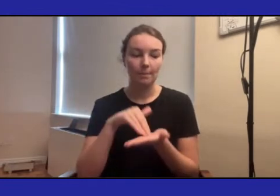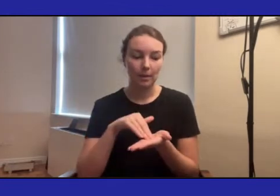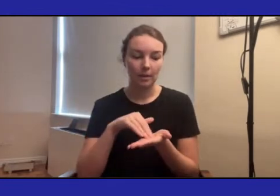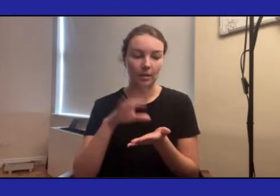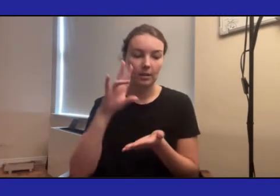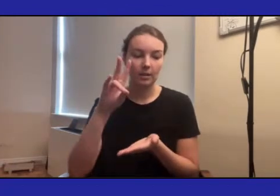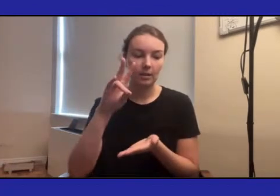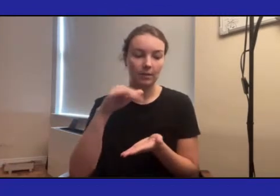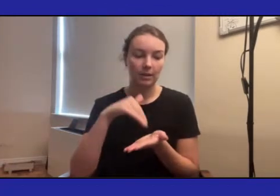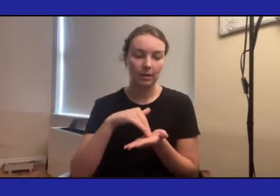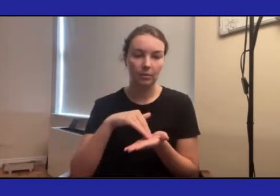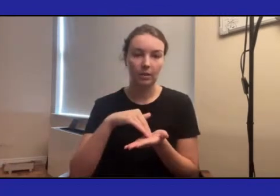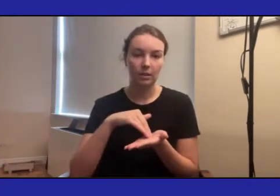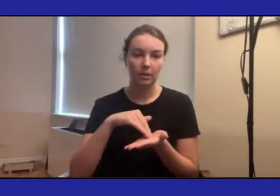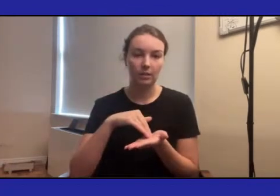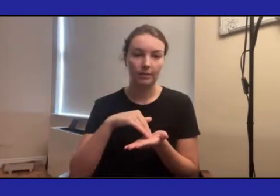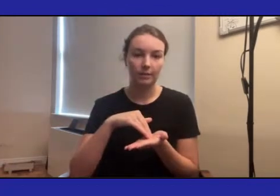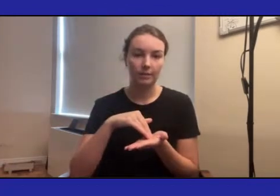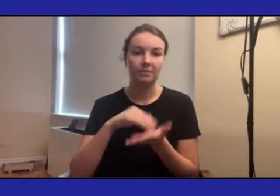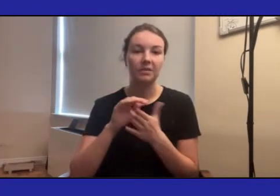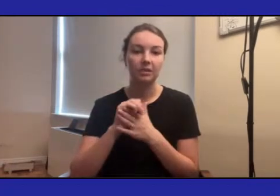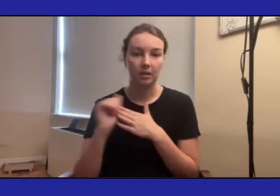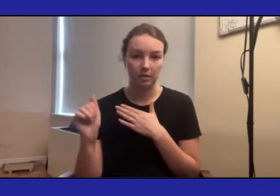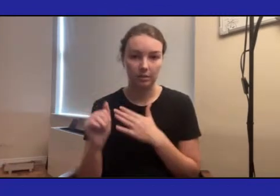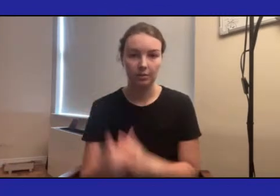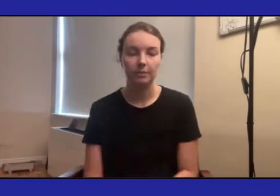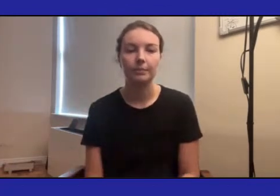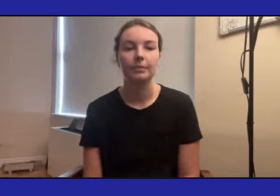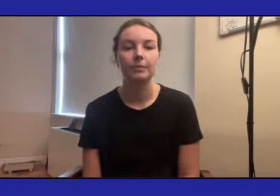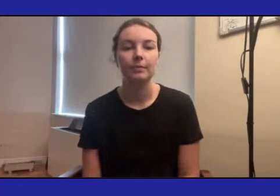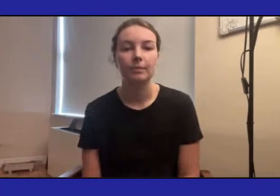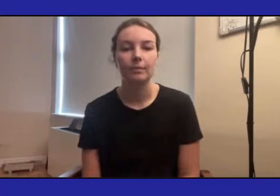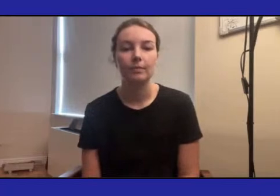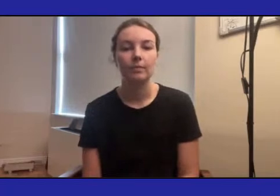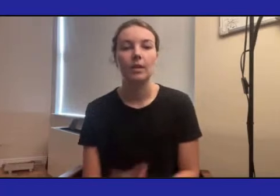$4,071,747. The total contract amount would be for